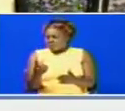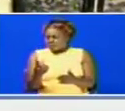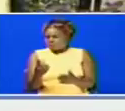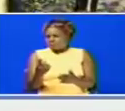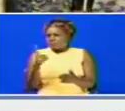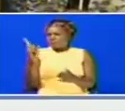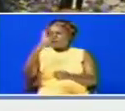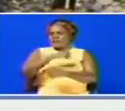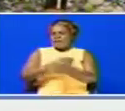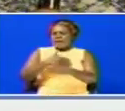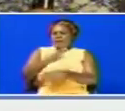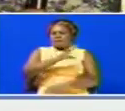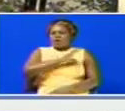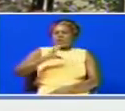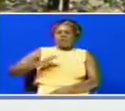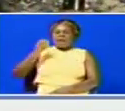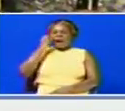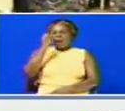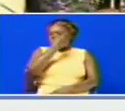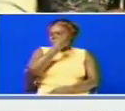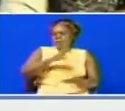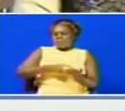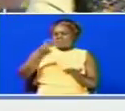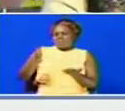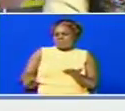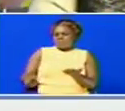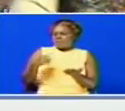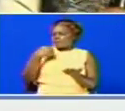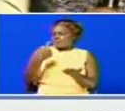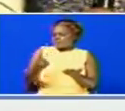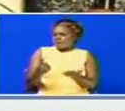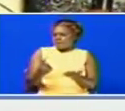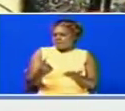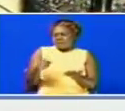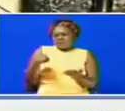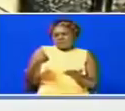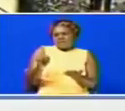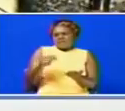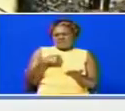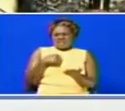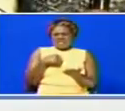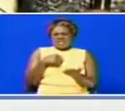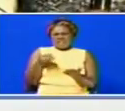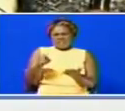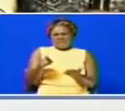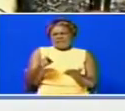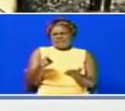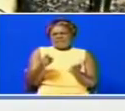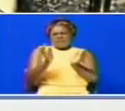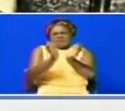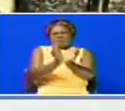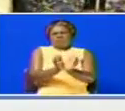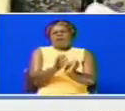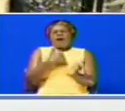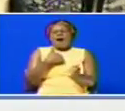just a day after Commissioner Rosalind Nakombe resigned, and during his statement he said he was also feeling that his hands were tied. There were various